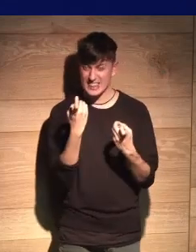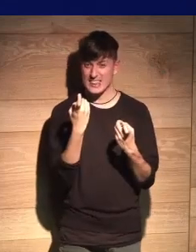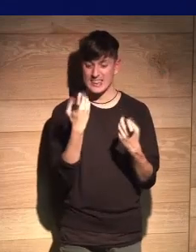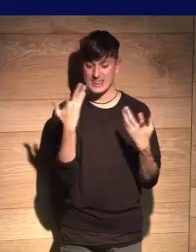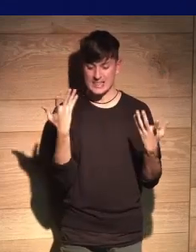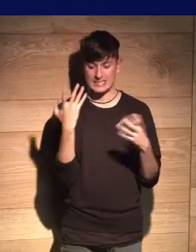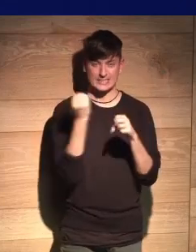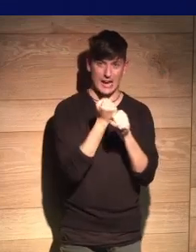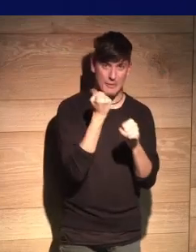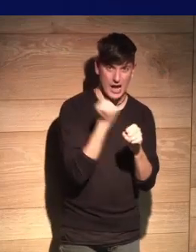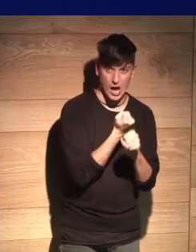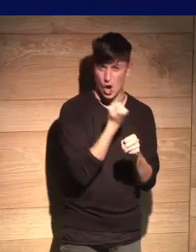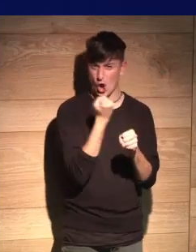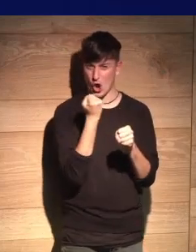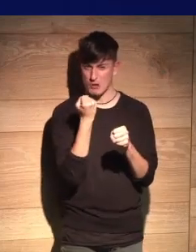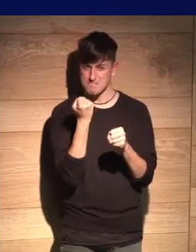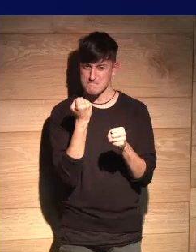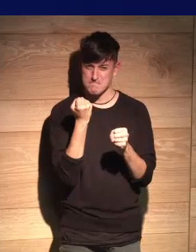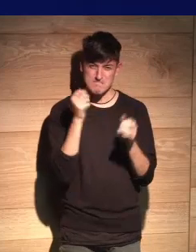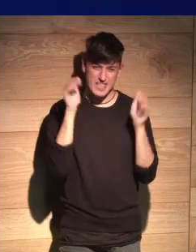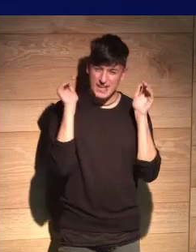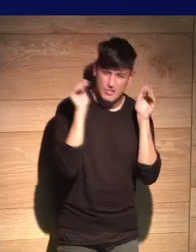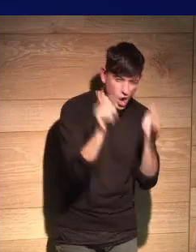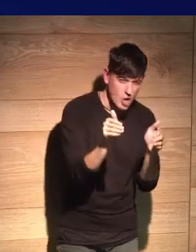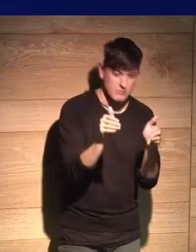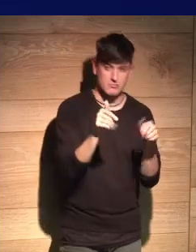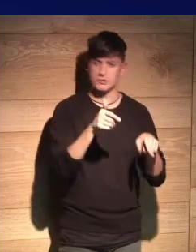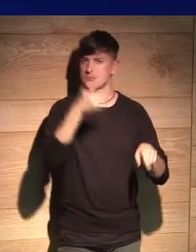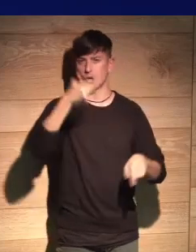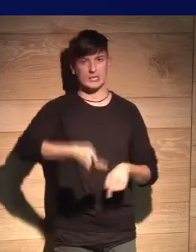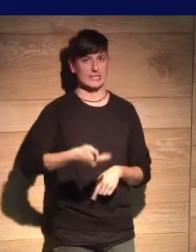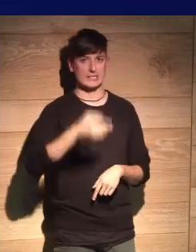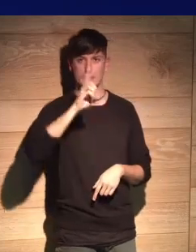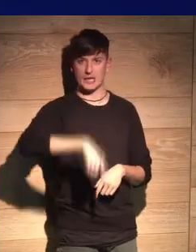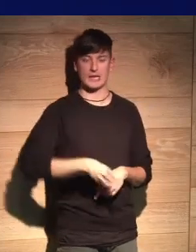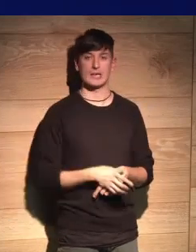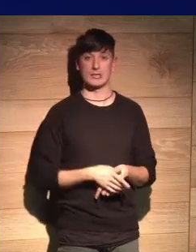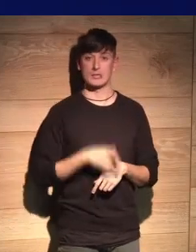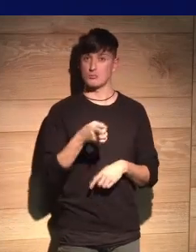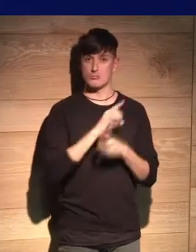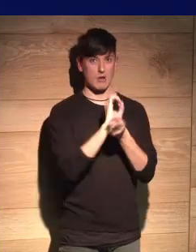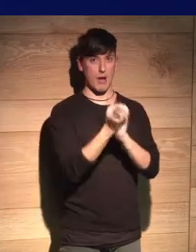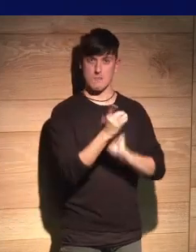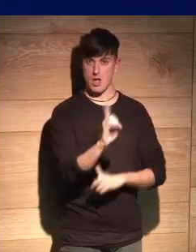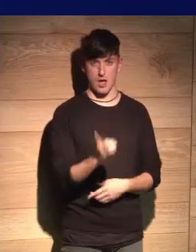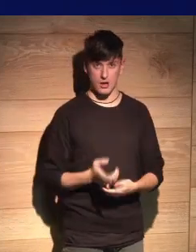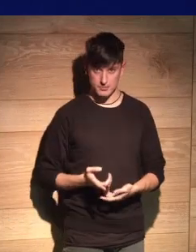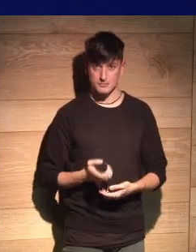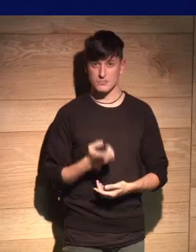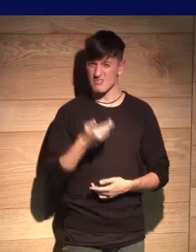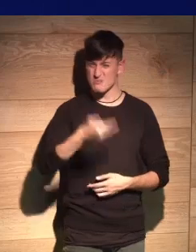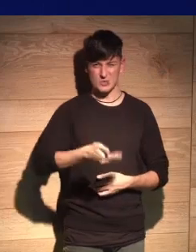of working and dedication, this is absolutely fundamental as well. This doesn't